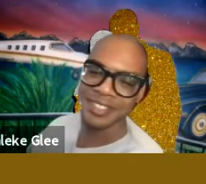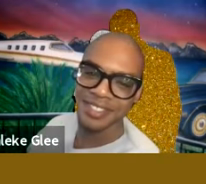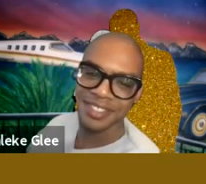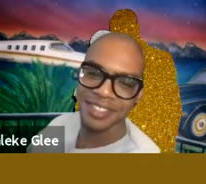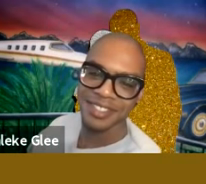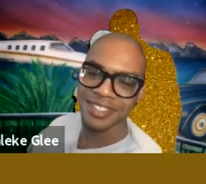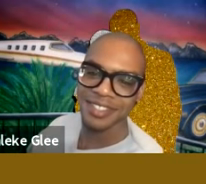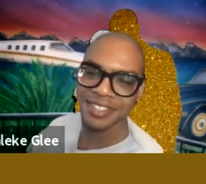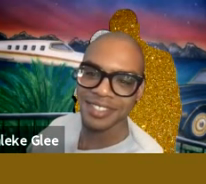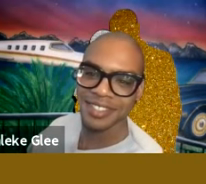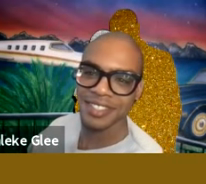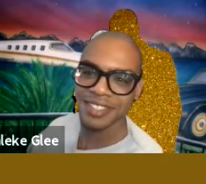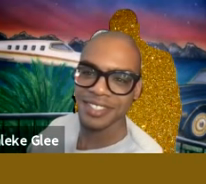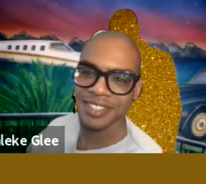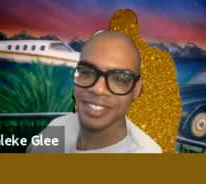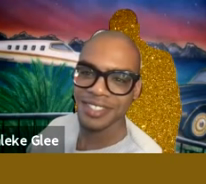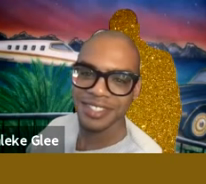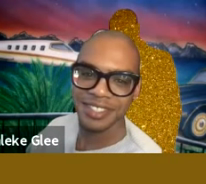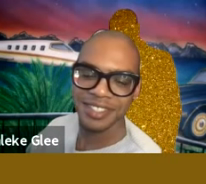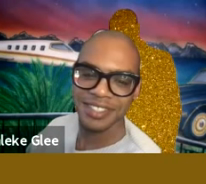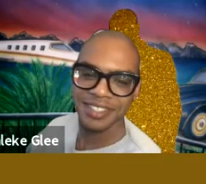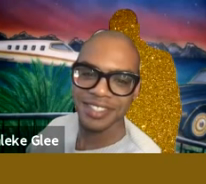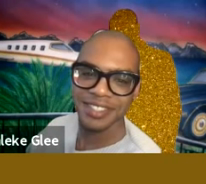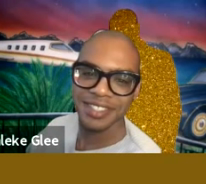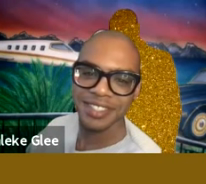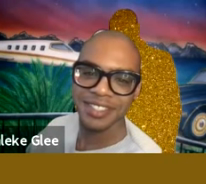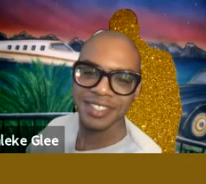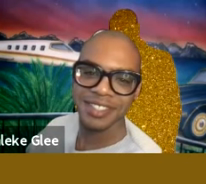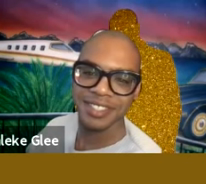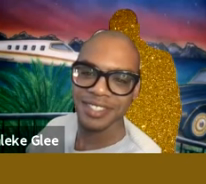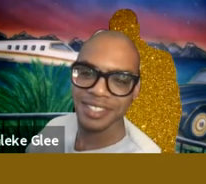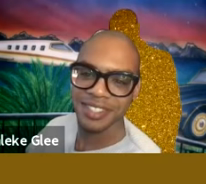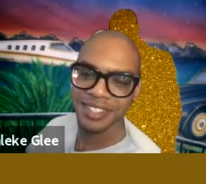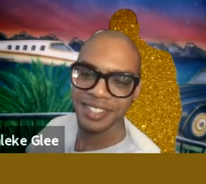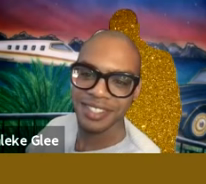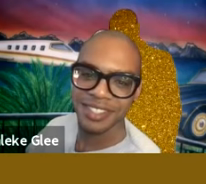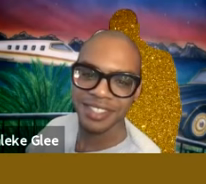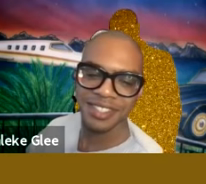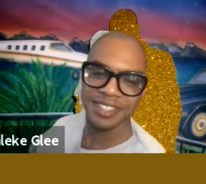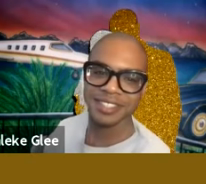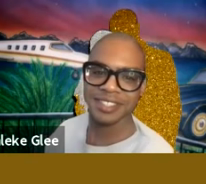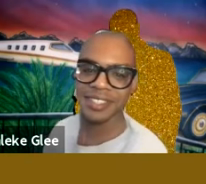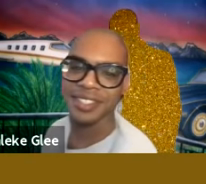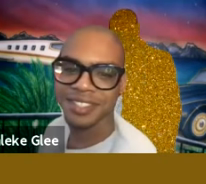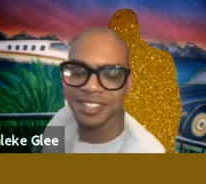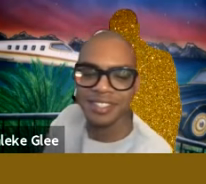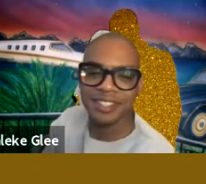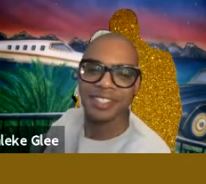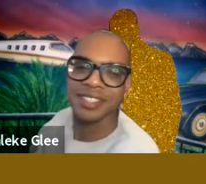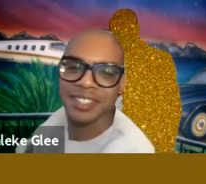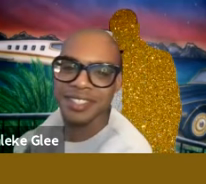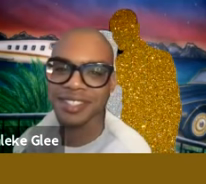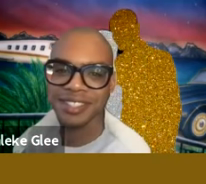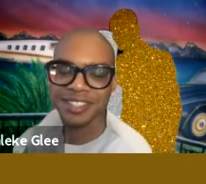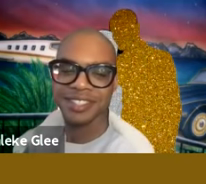To have go-go music in a place where I felt sacred. You know, I feel like I'm close to God whenever I'm at the castle. But to be partying